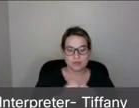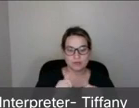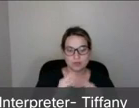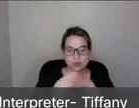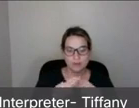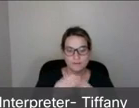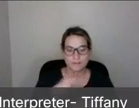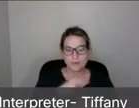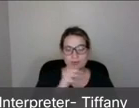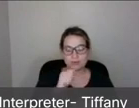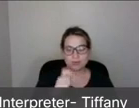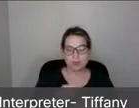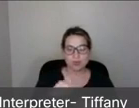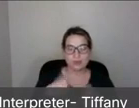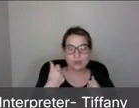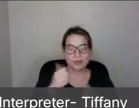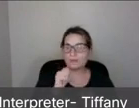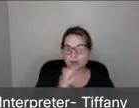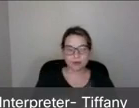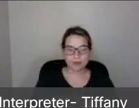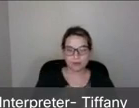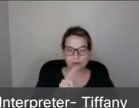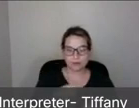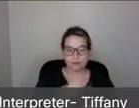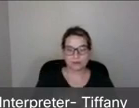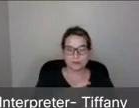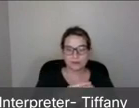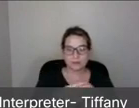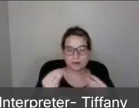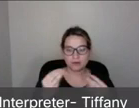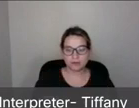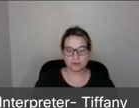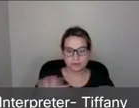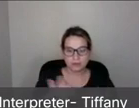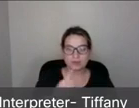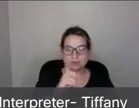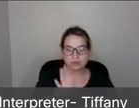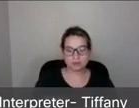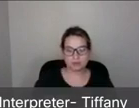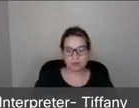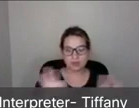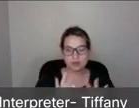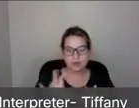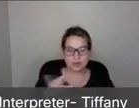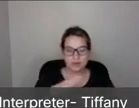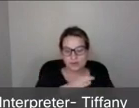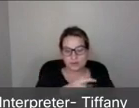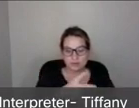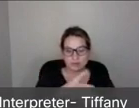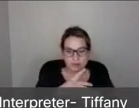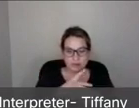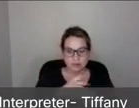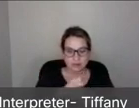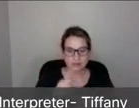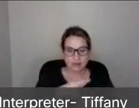members who live off reservation in nearby cities and towns. Therefore, it is absolutely imperative that the commission maintain a robust Native